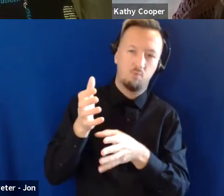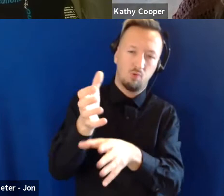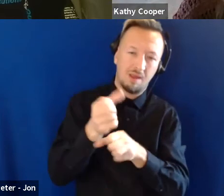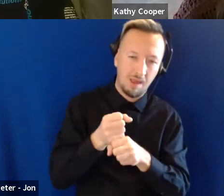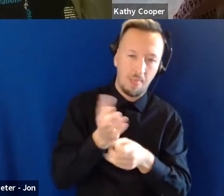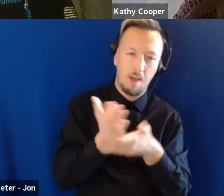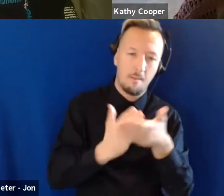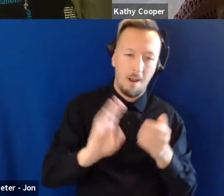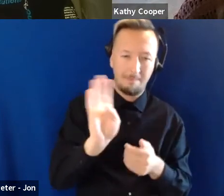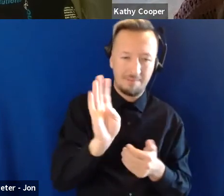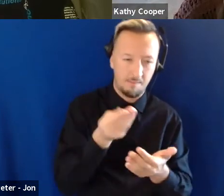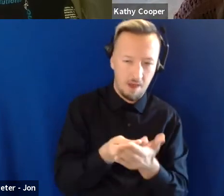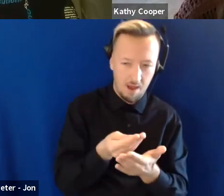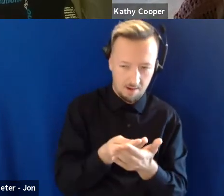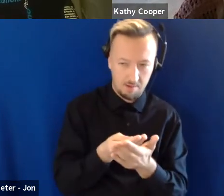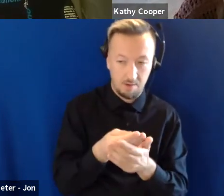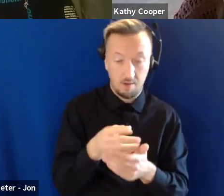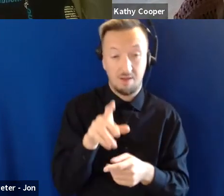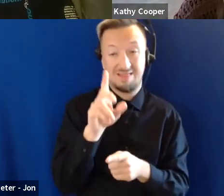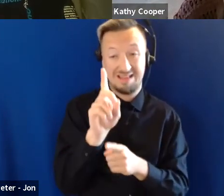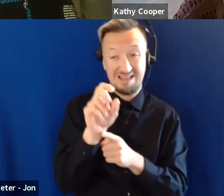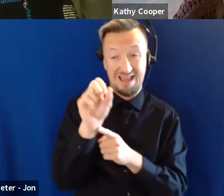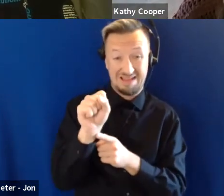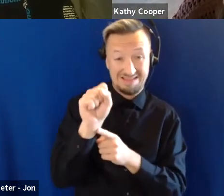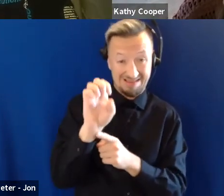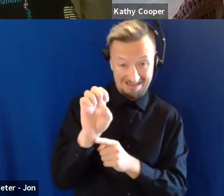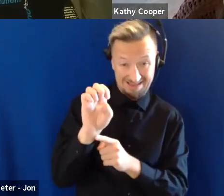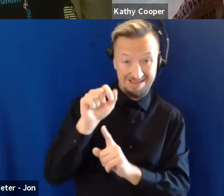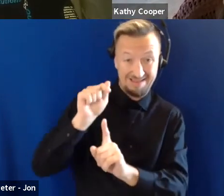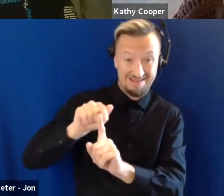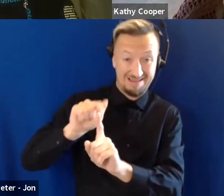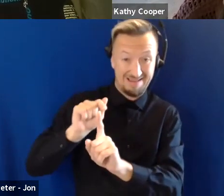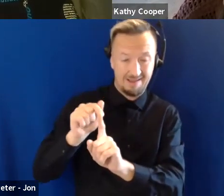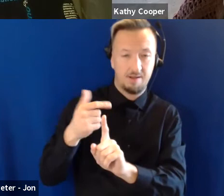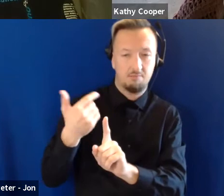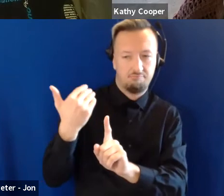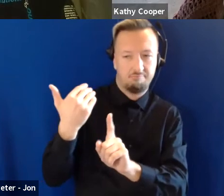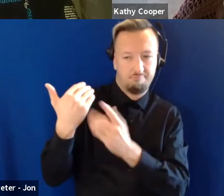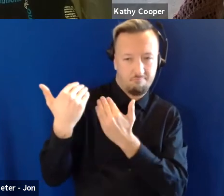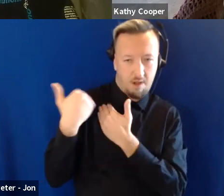comes through. So the DSE is actually the one who, let